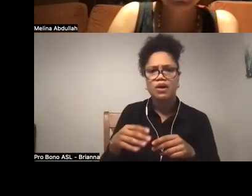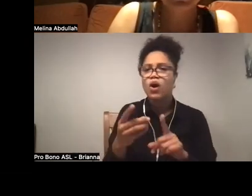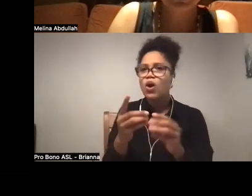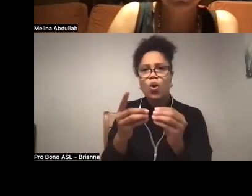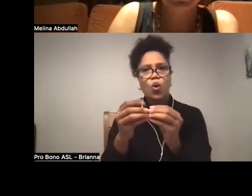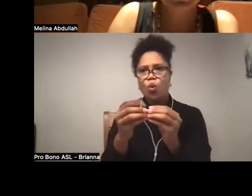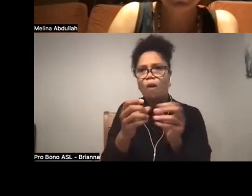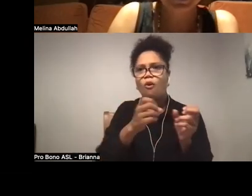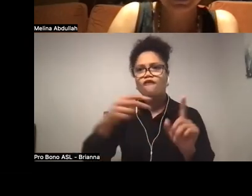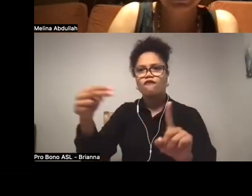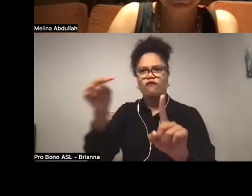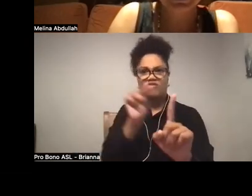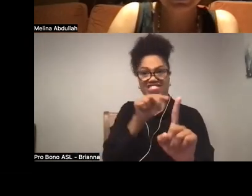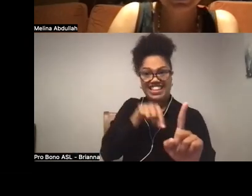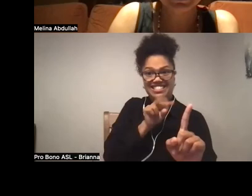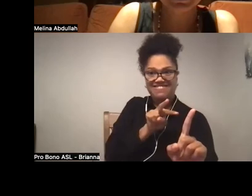you one more view of that.